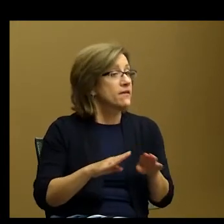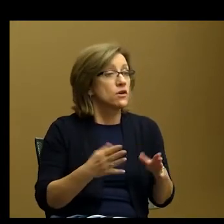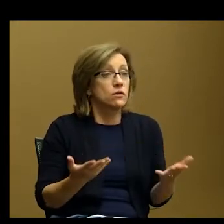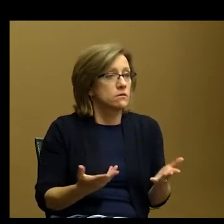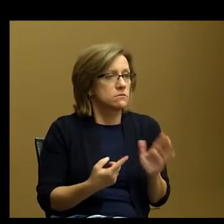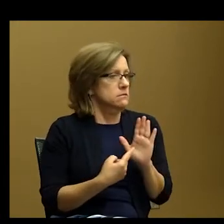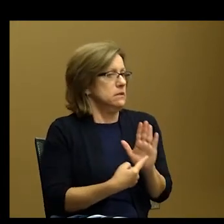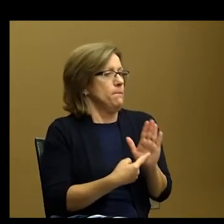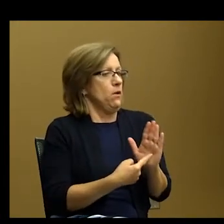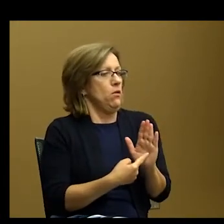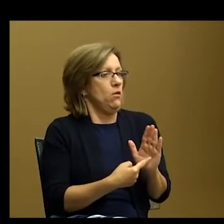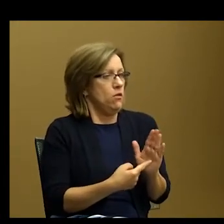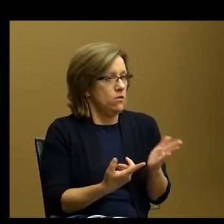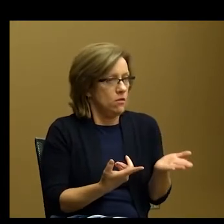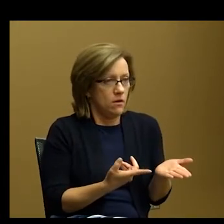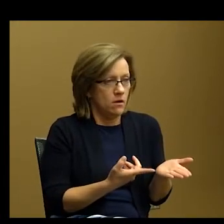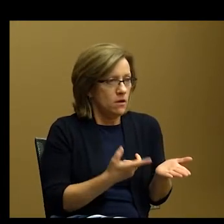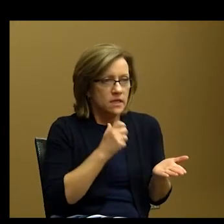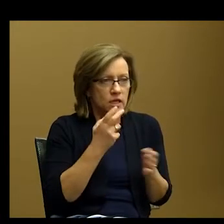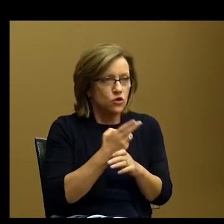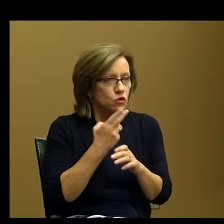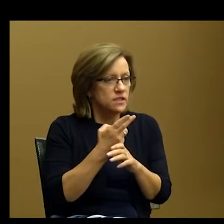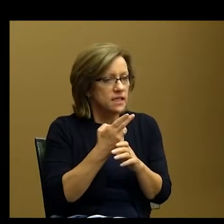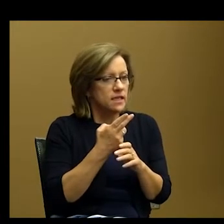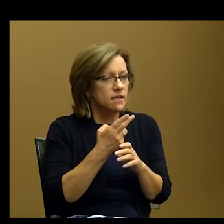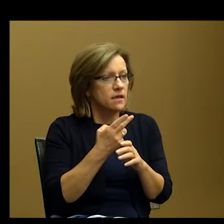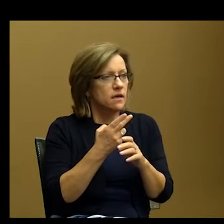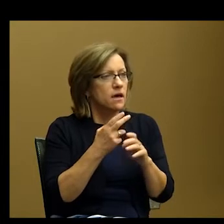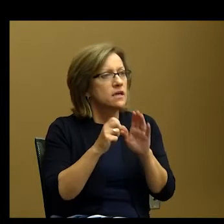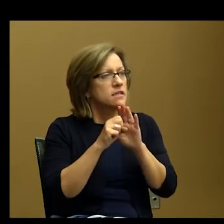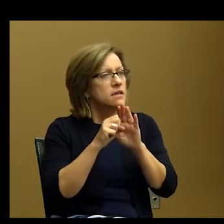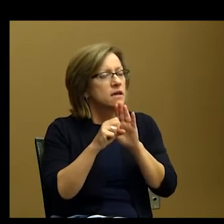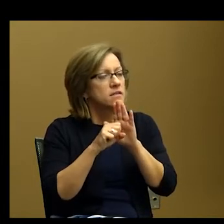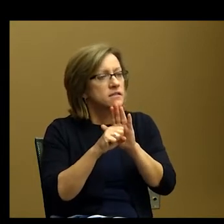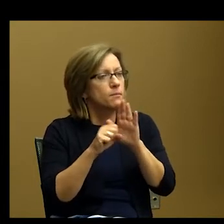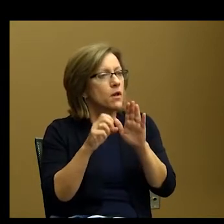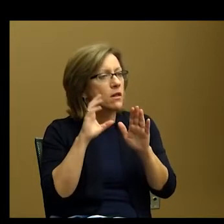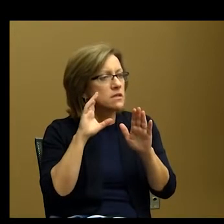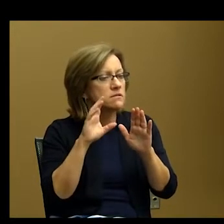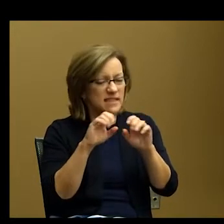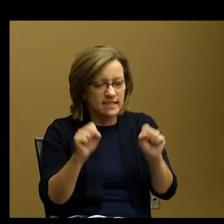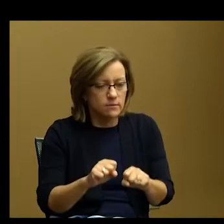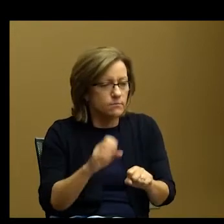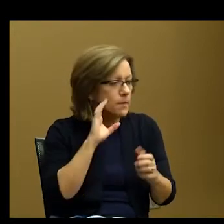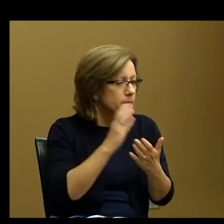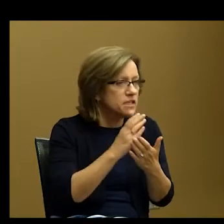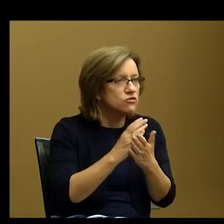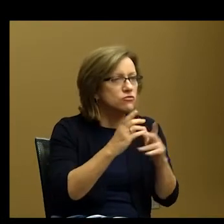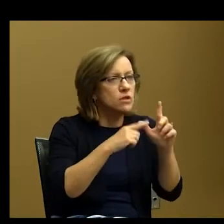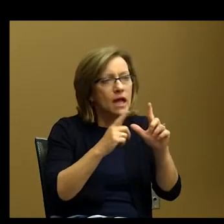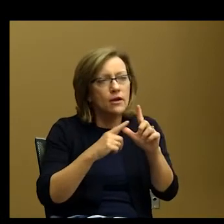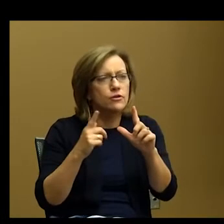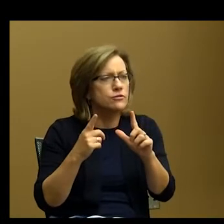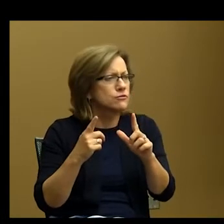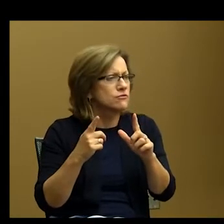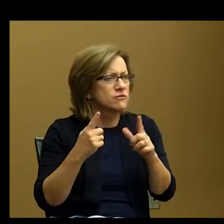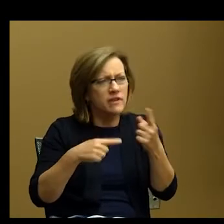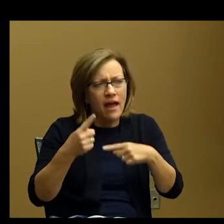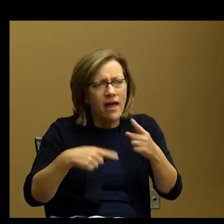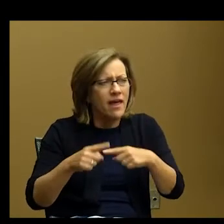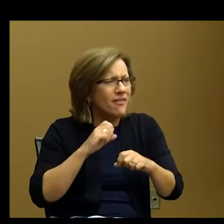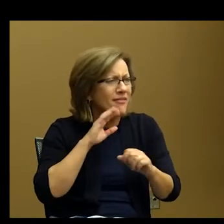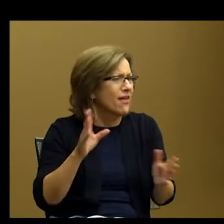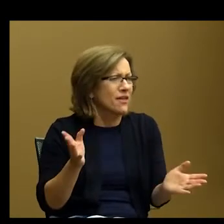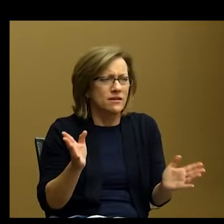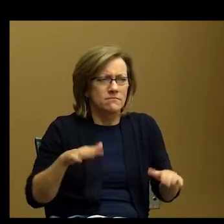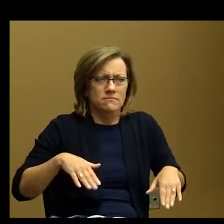they're not using any kind of symbol system, pictures, even signs,